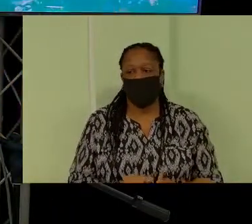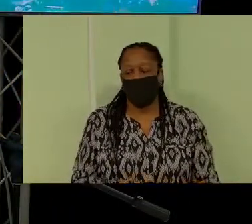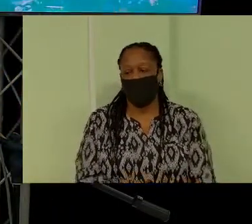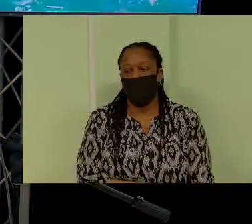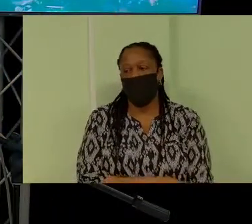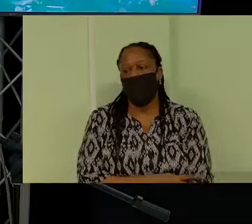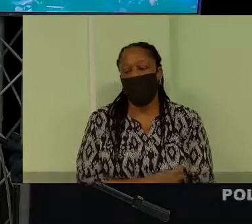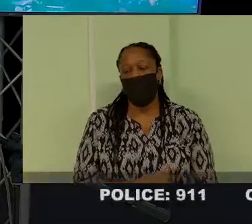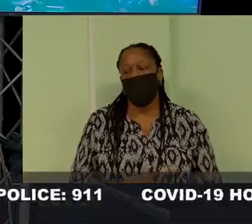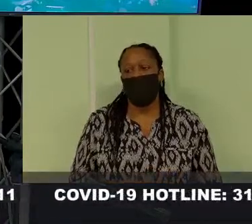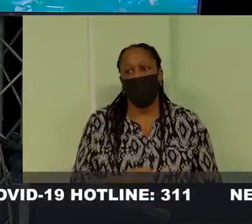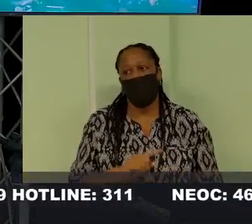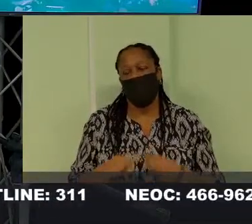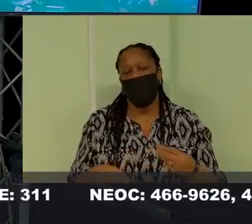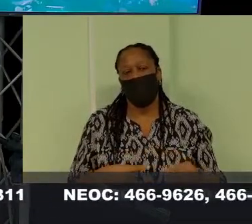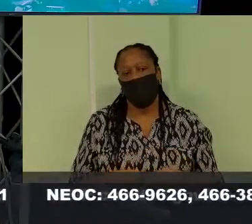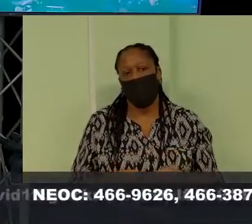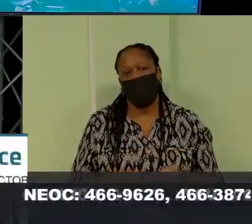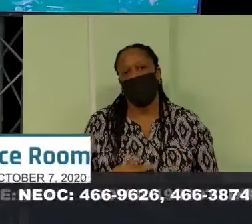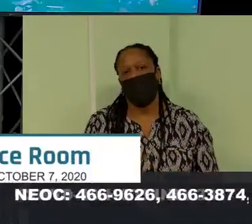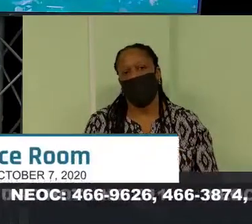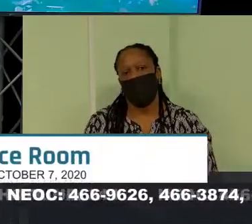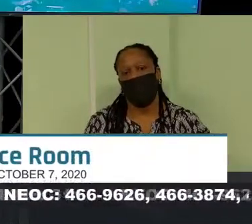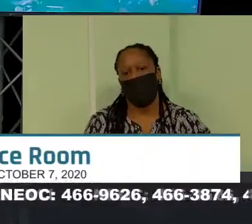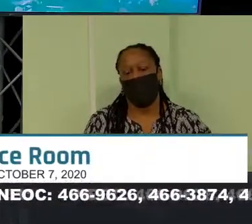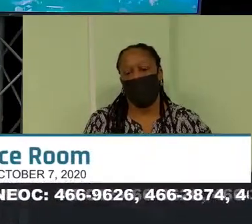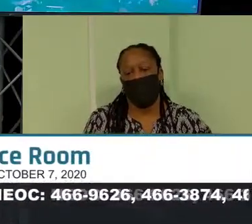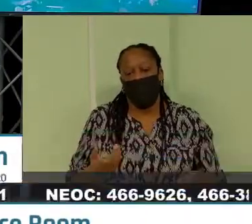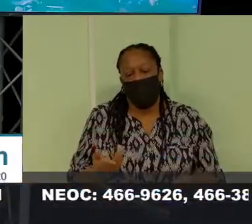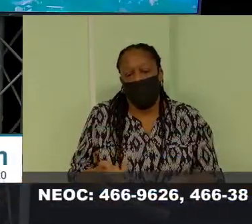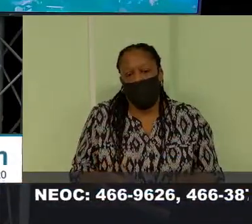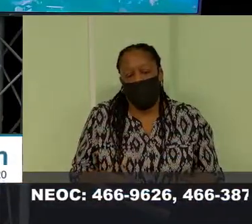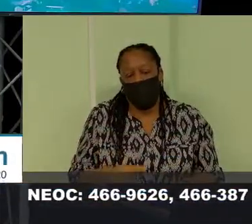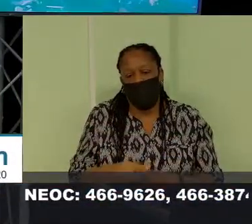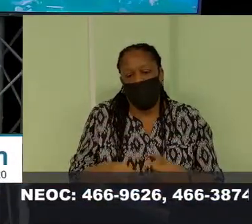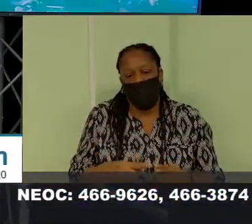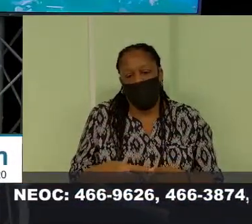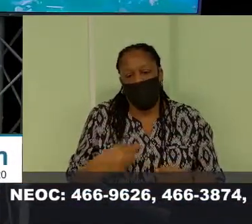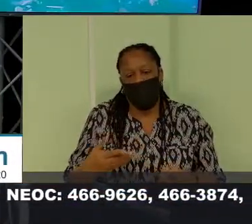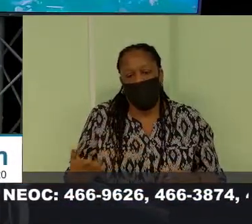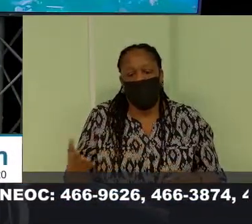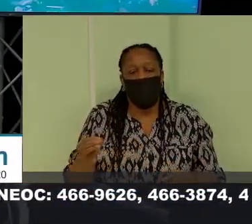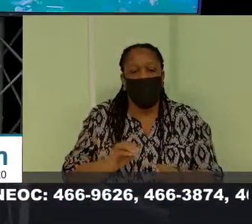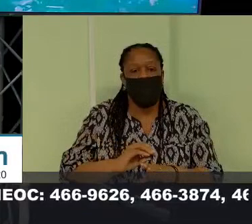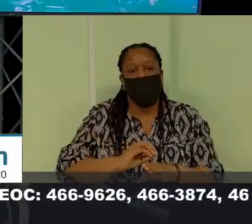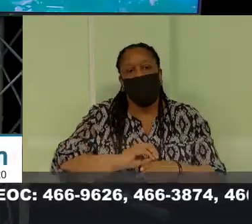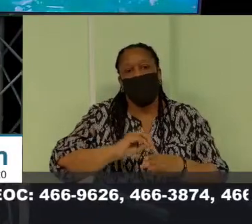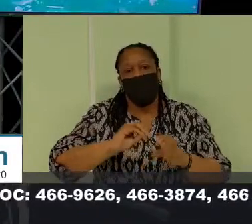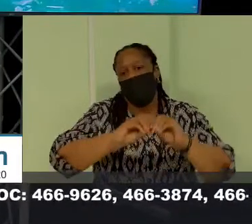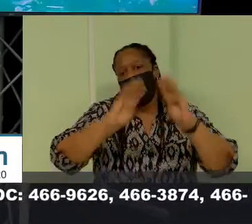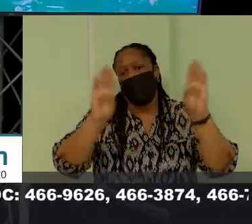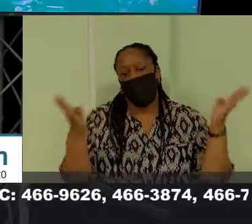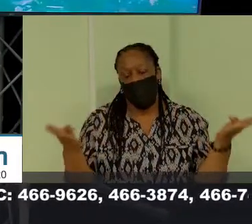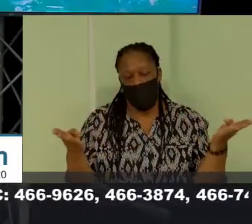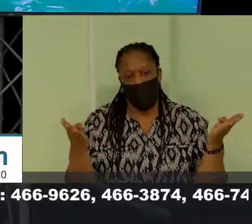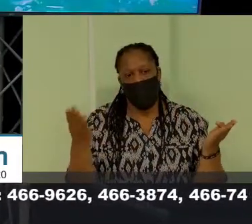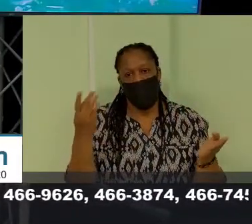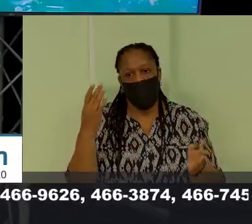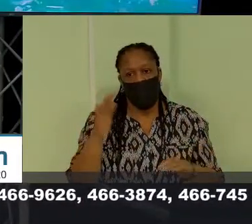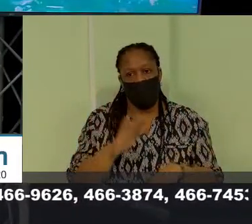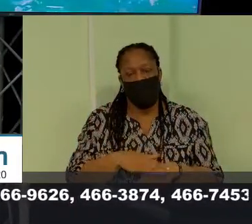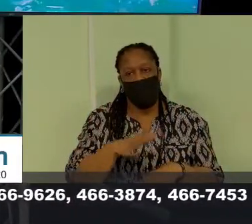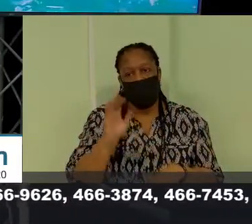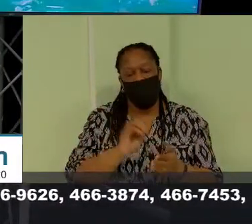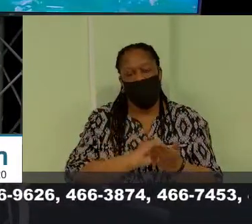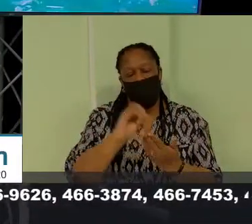Thank you very much, Dr. Laws. I now invite Mr. Abdius Samuel,